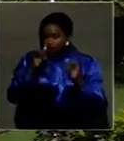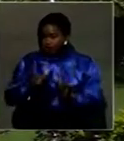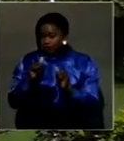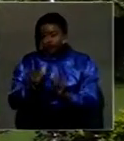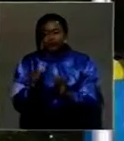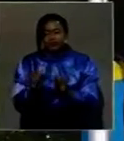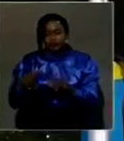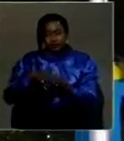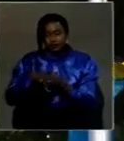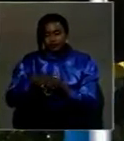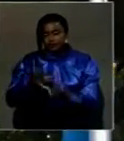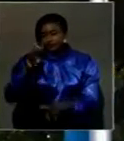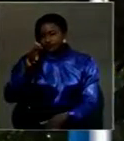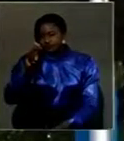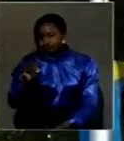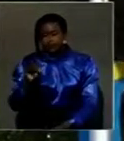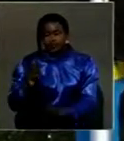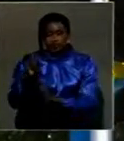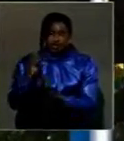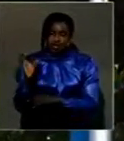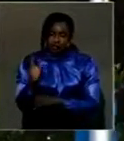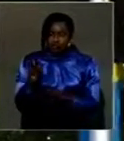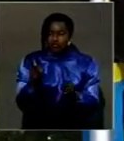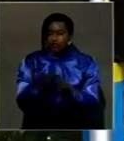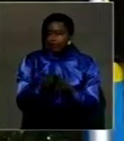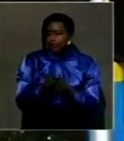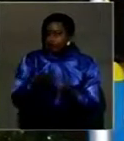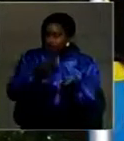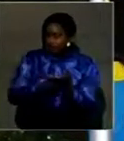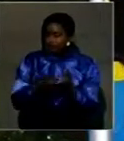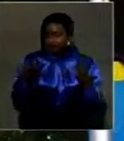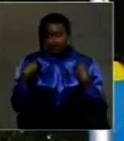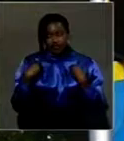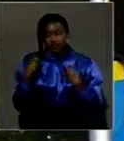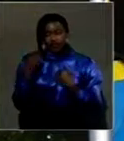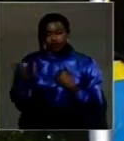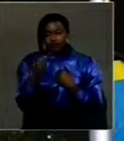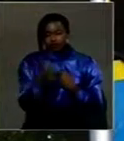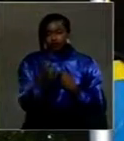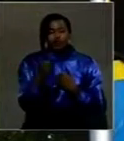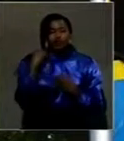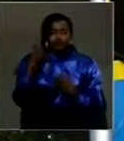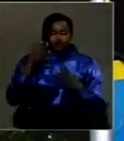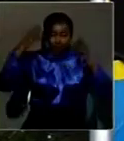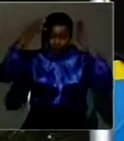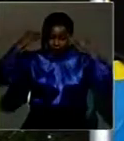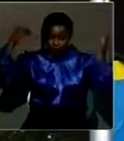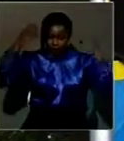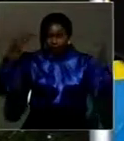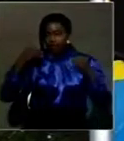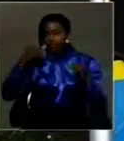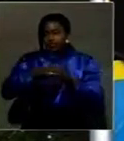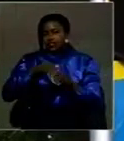Security Council, the progress report on the verification exercise of the admission of the Federal Republic of Somalia into the